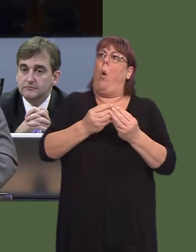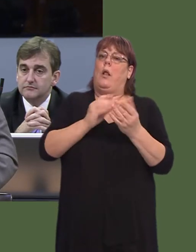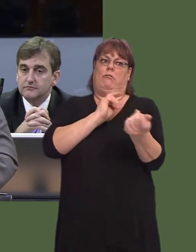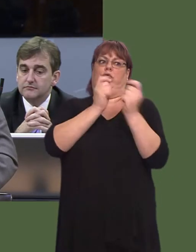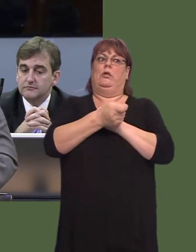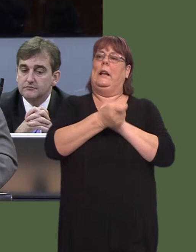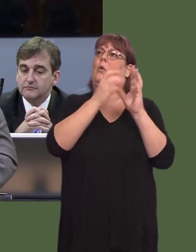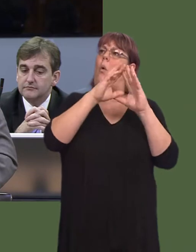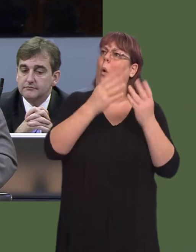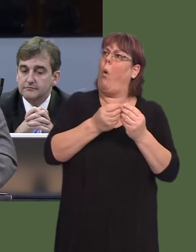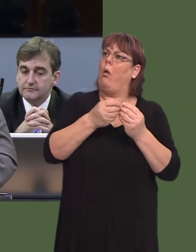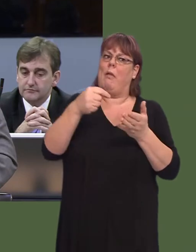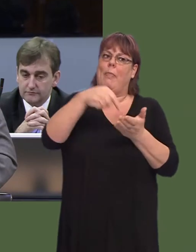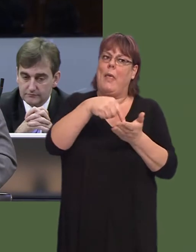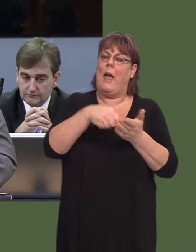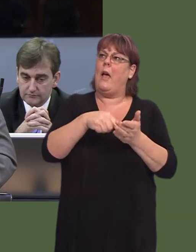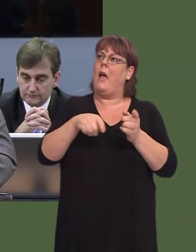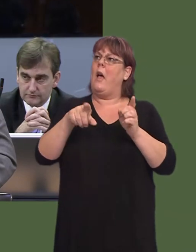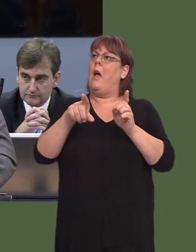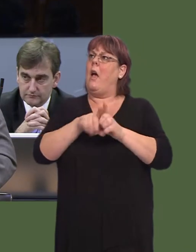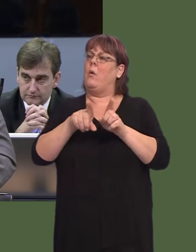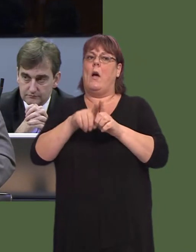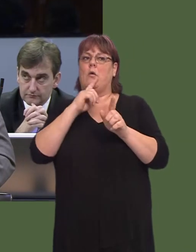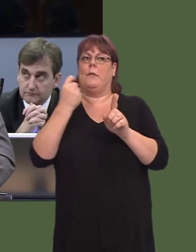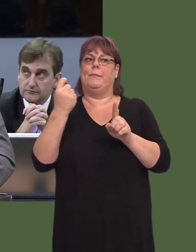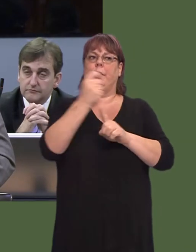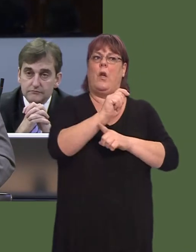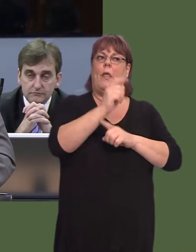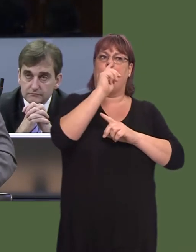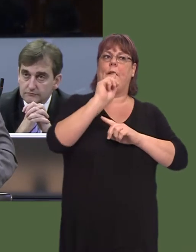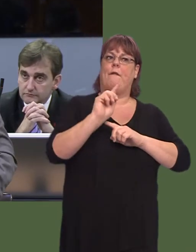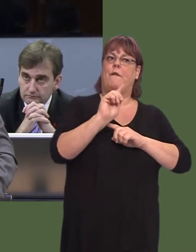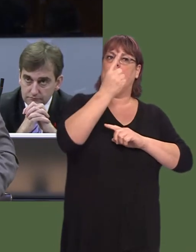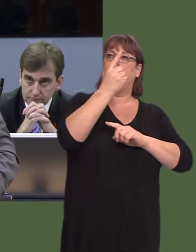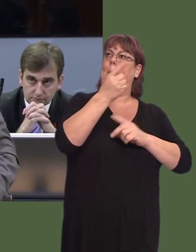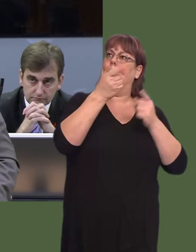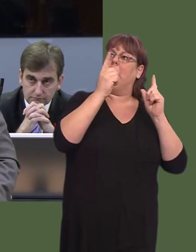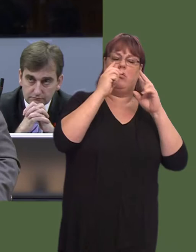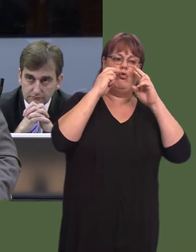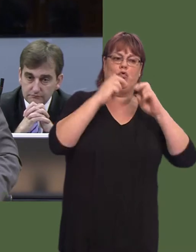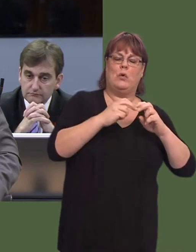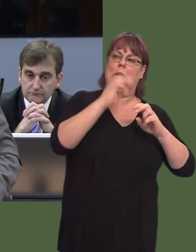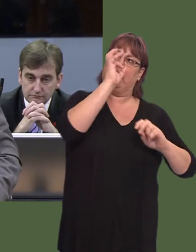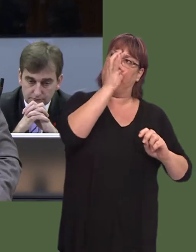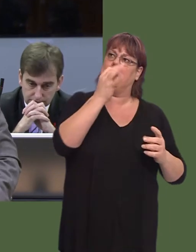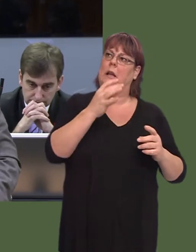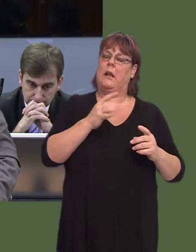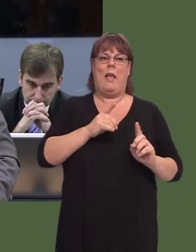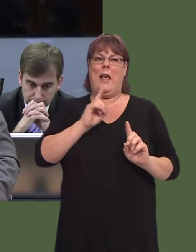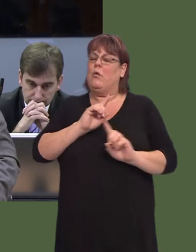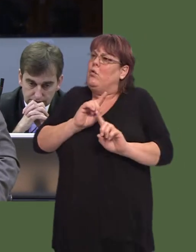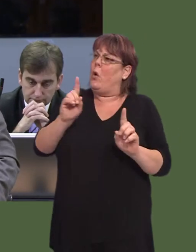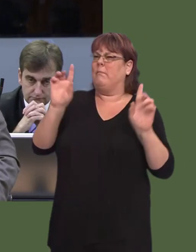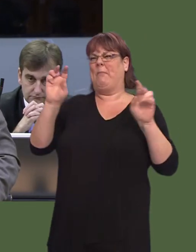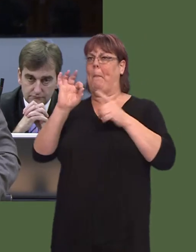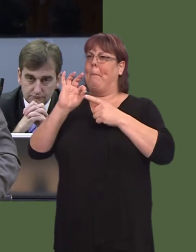have an objection to the scrutiny of the First Minister Committee undertaking this piece of work on what certainly is not a political point,